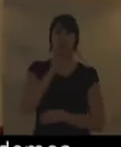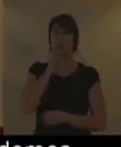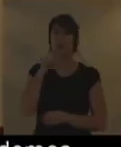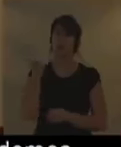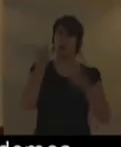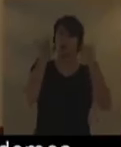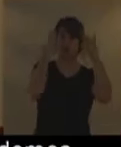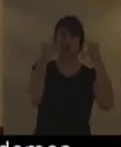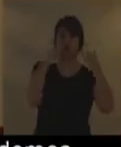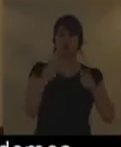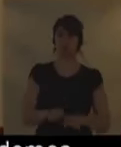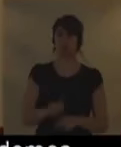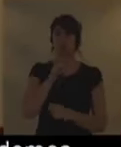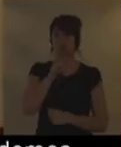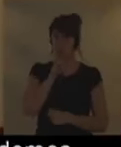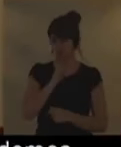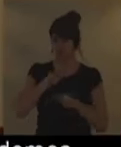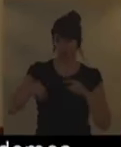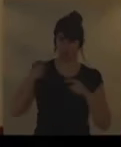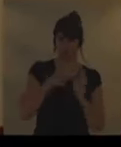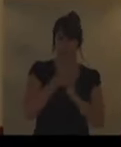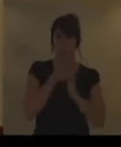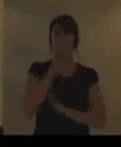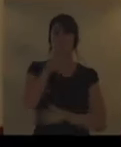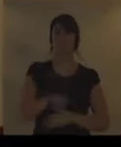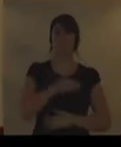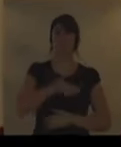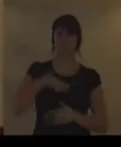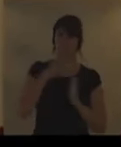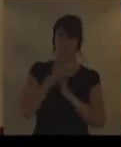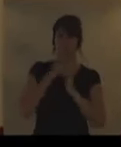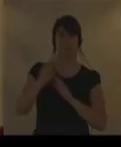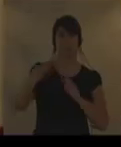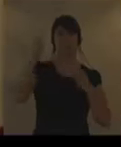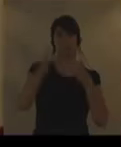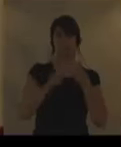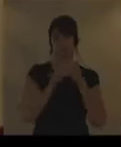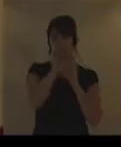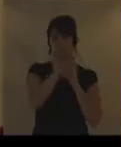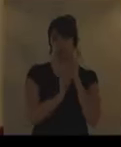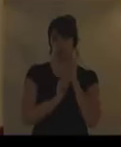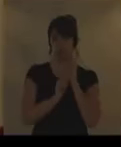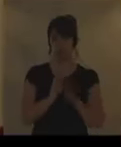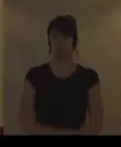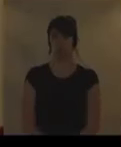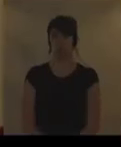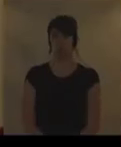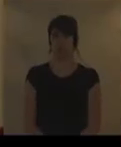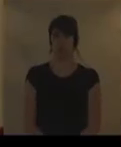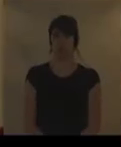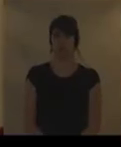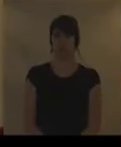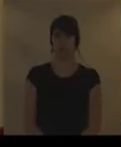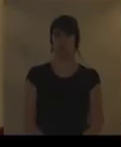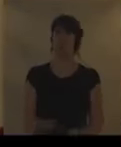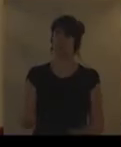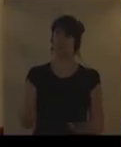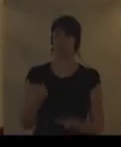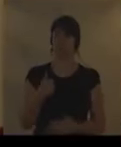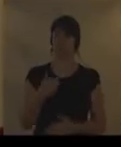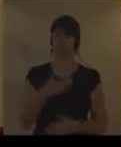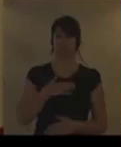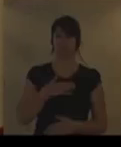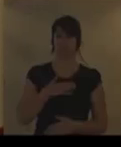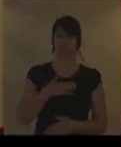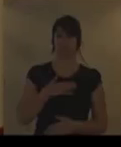Let's talk about the second criterion that contributes to define a sign. It is the position of the